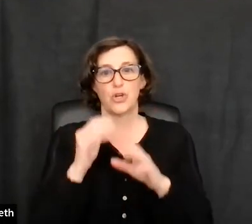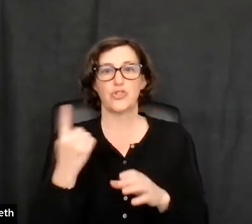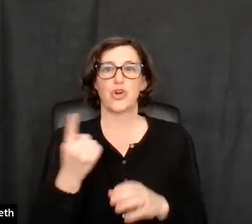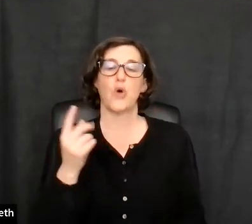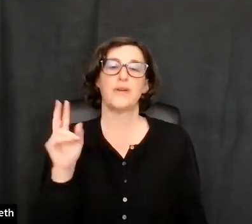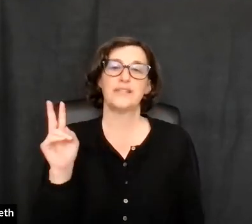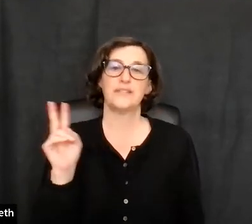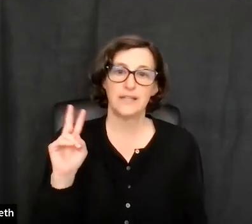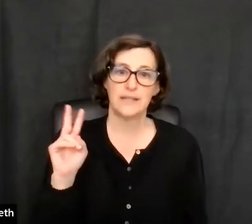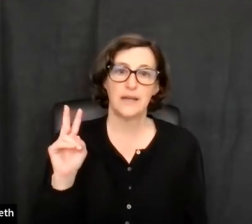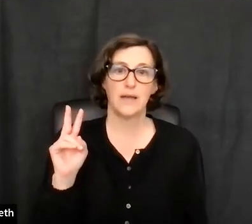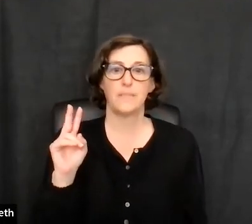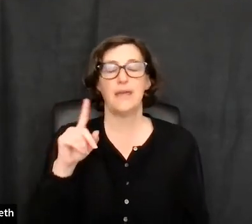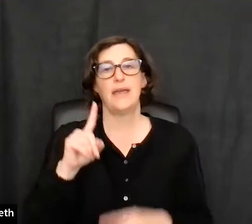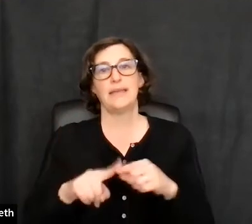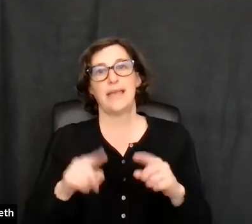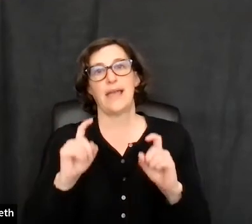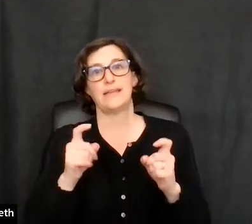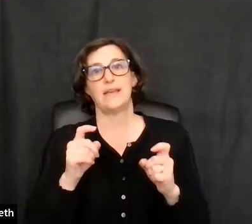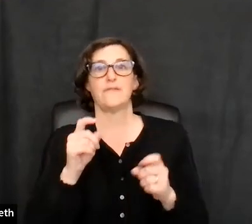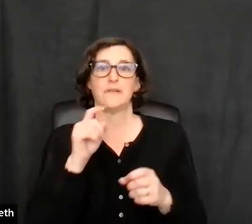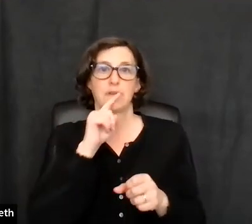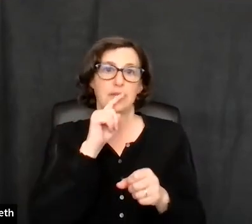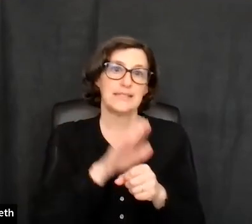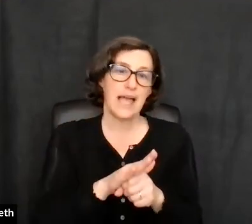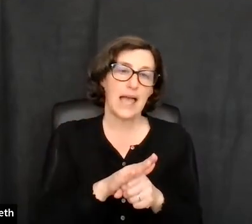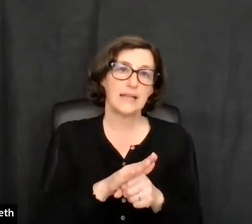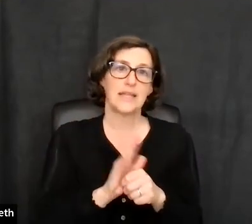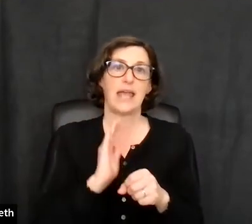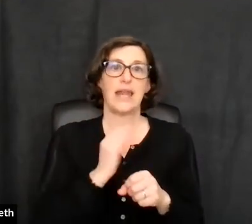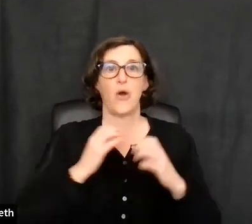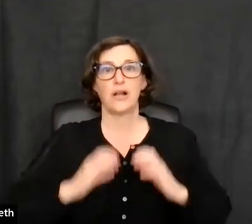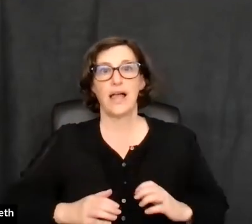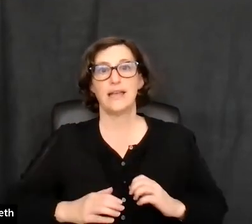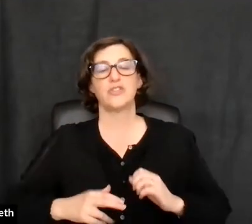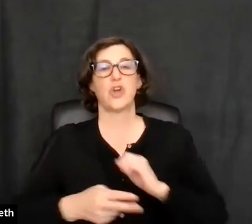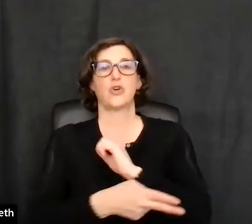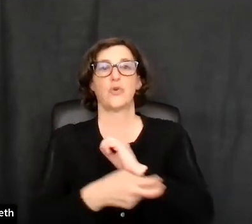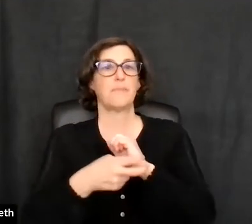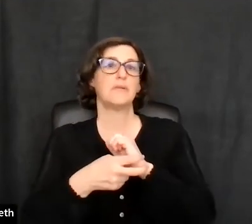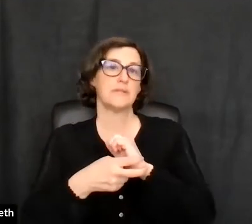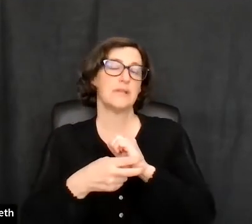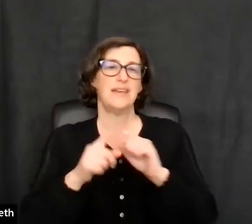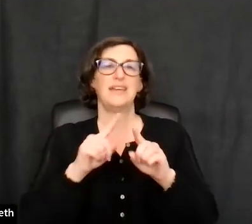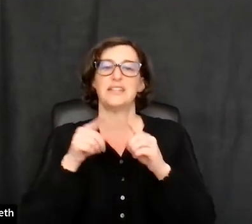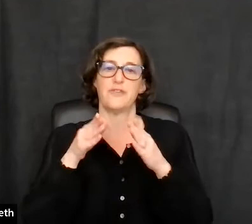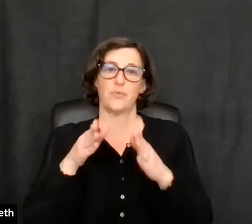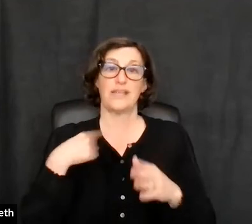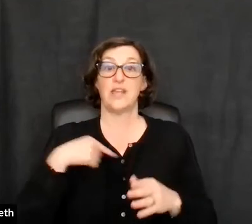can't consent, and our clients are criminalized, and we're criminalized in different ways.